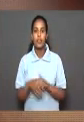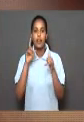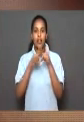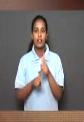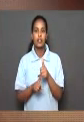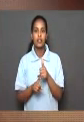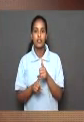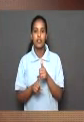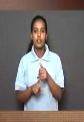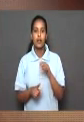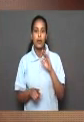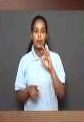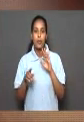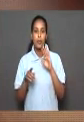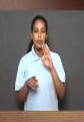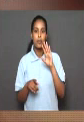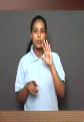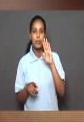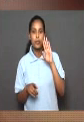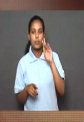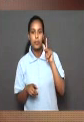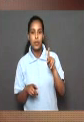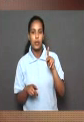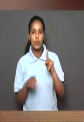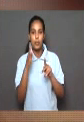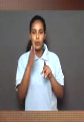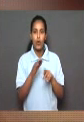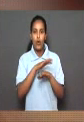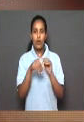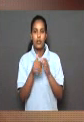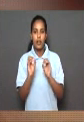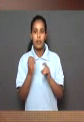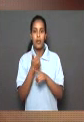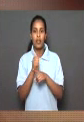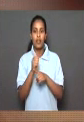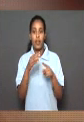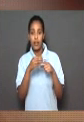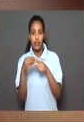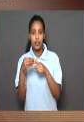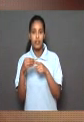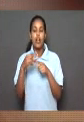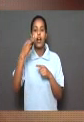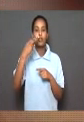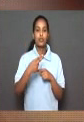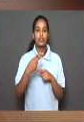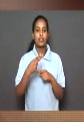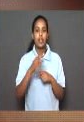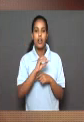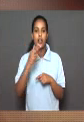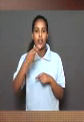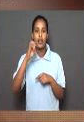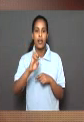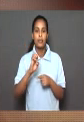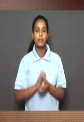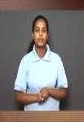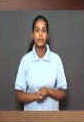Finally, the P block contains all of the non-metals except for hydrogen and